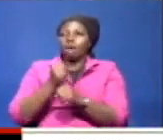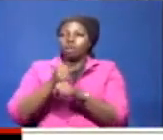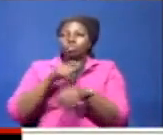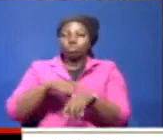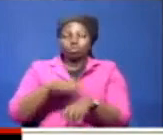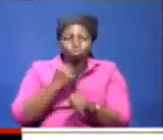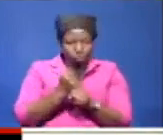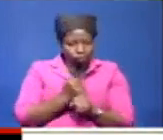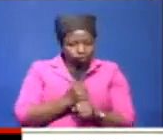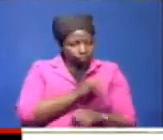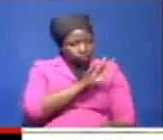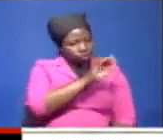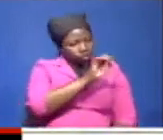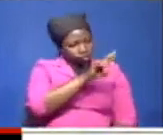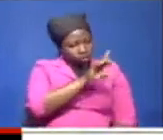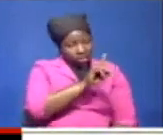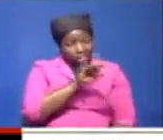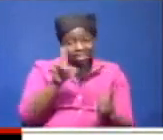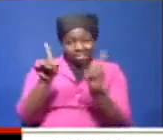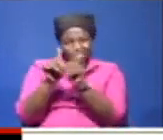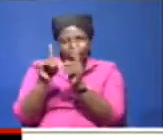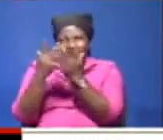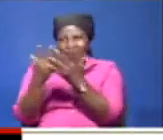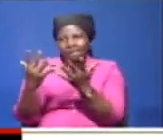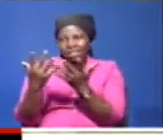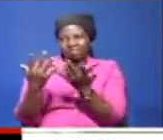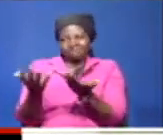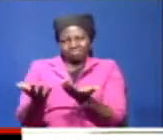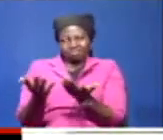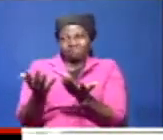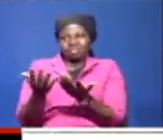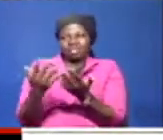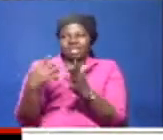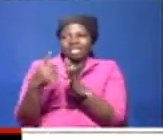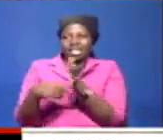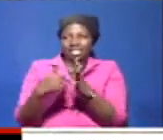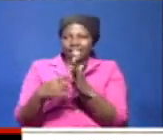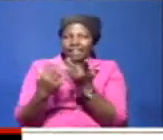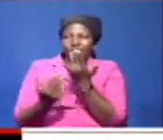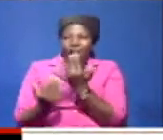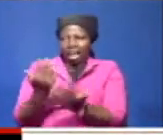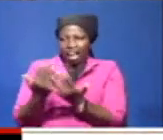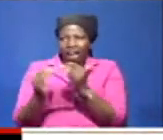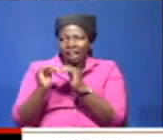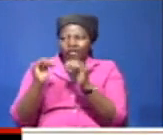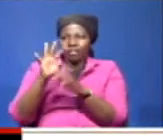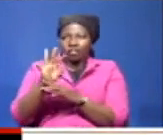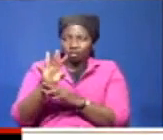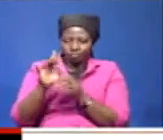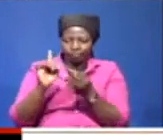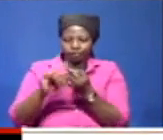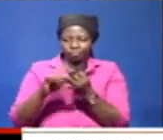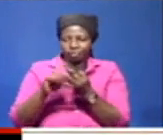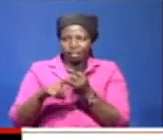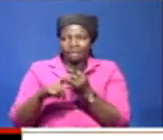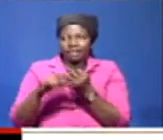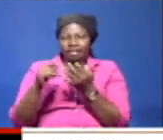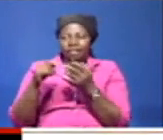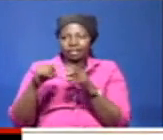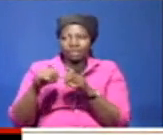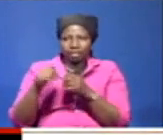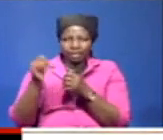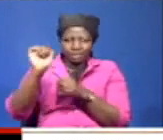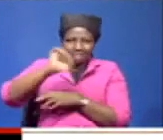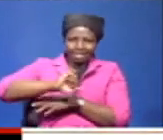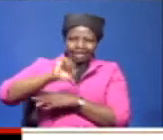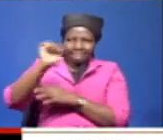same thing, lob engine fire, stage 4 in Kedong, Breen puncture and steering, gas rolled and